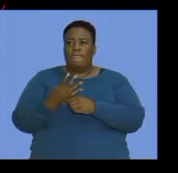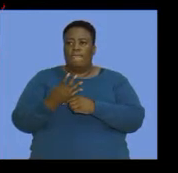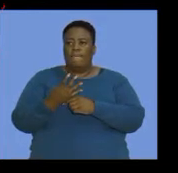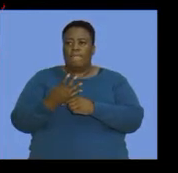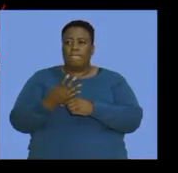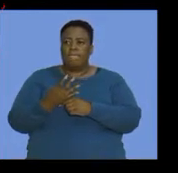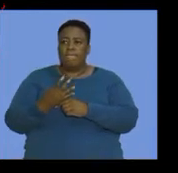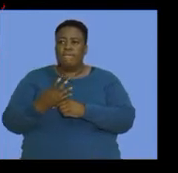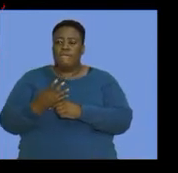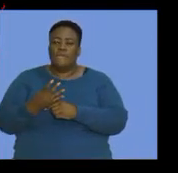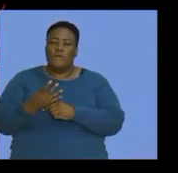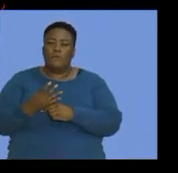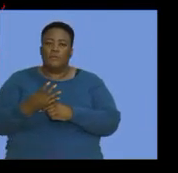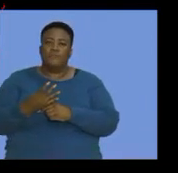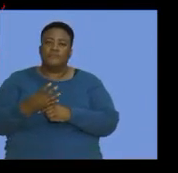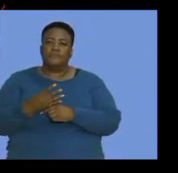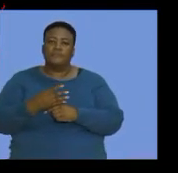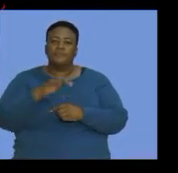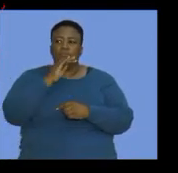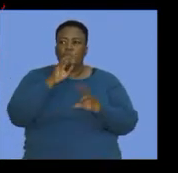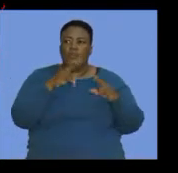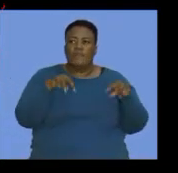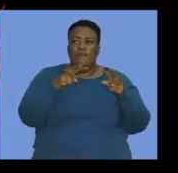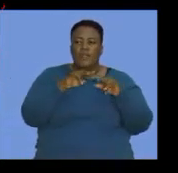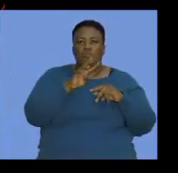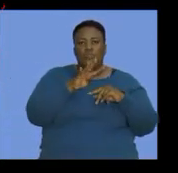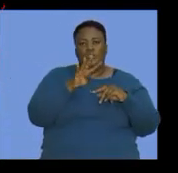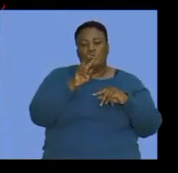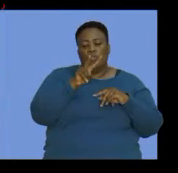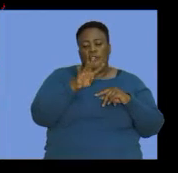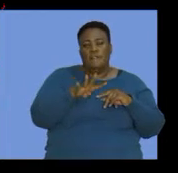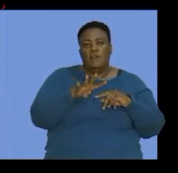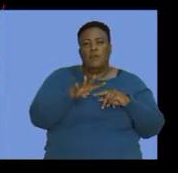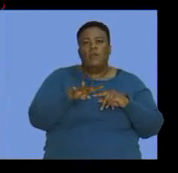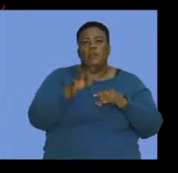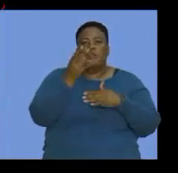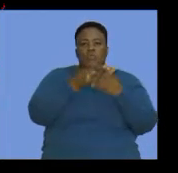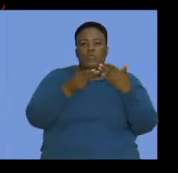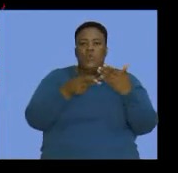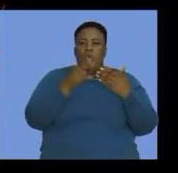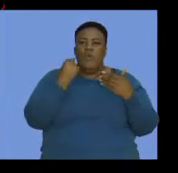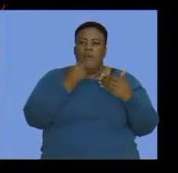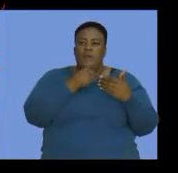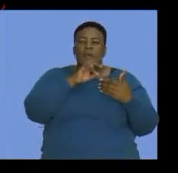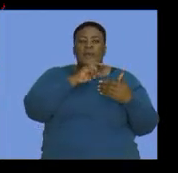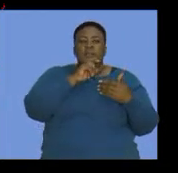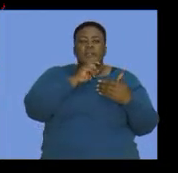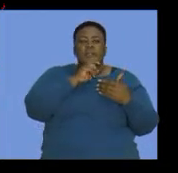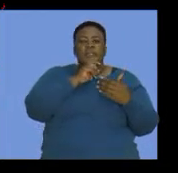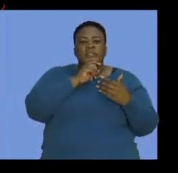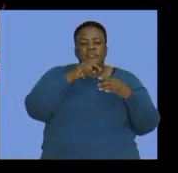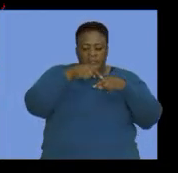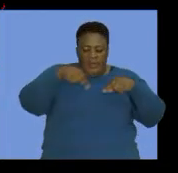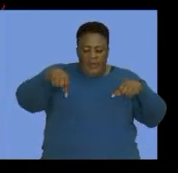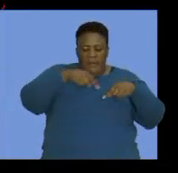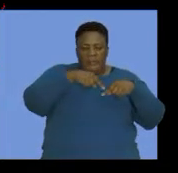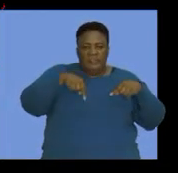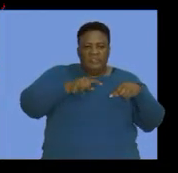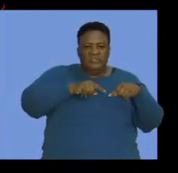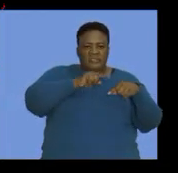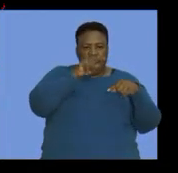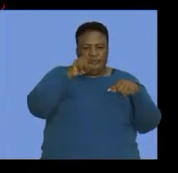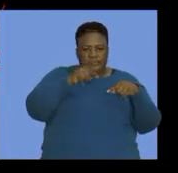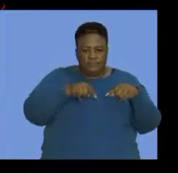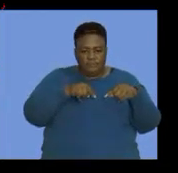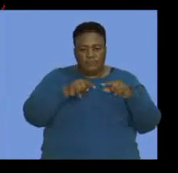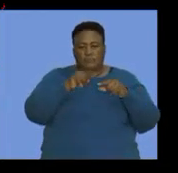that were poached. So this would take us to a value of 24, and you would draw that bar out neatly using a ruler,